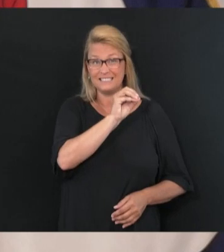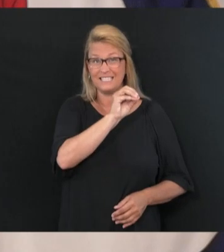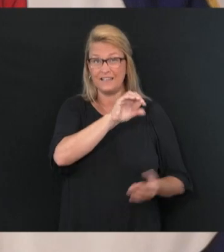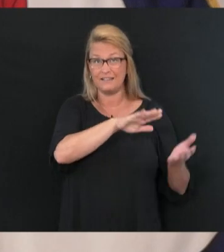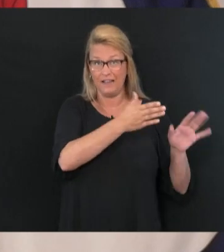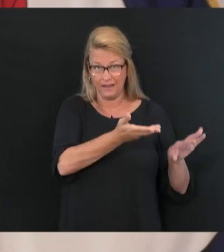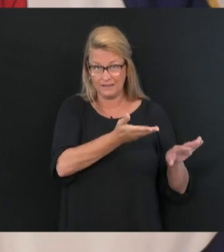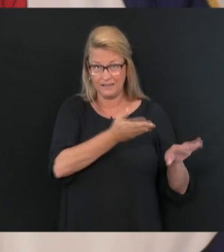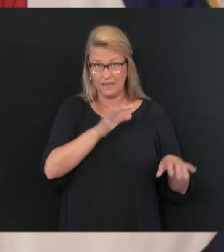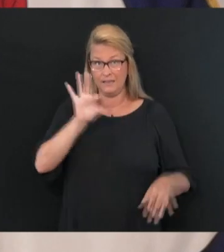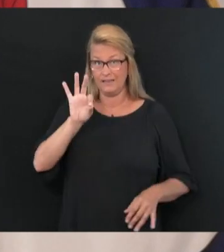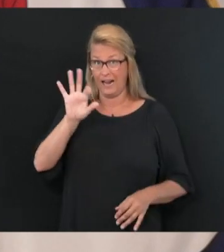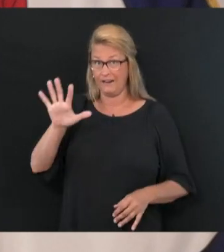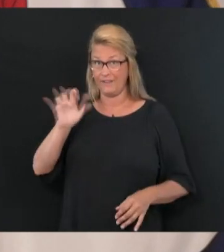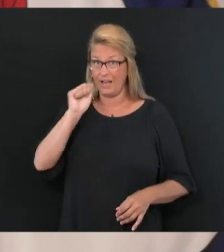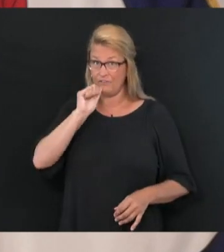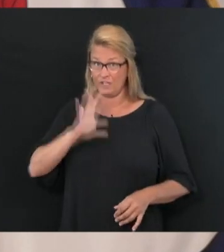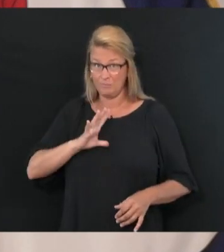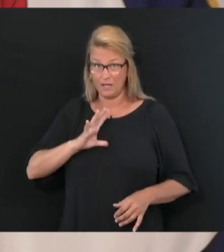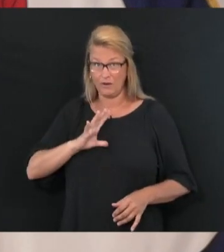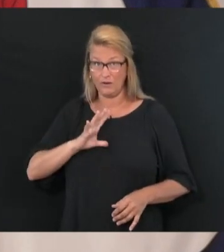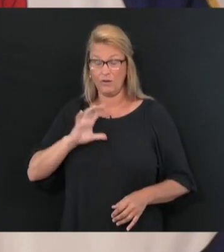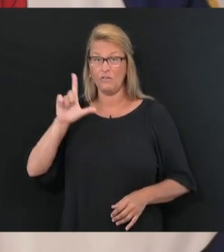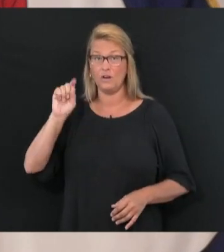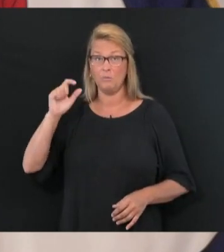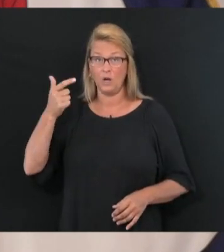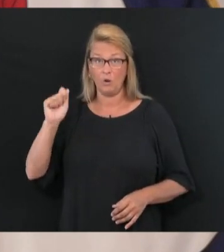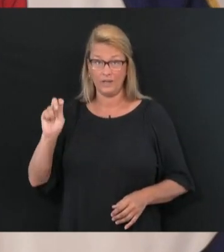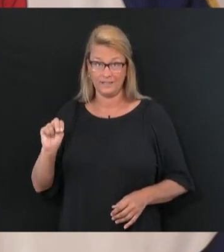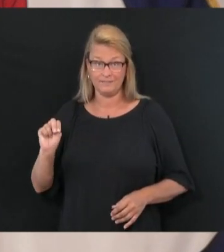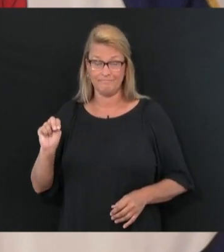a 95-year-old female from Logan County.